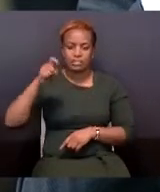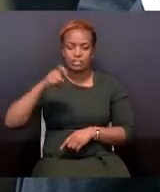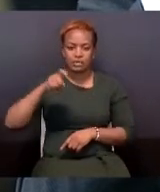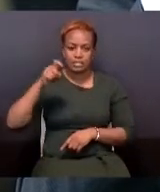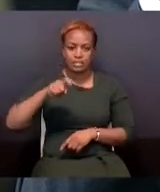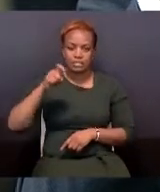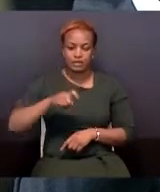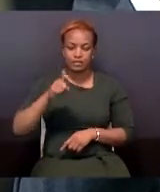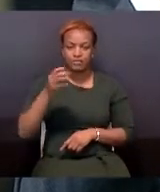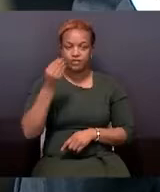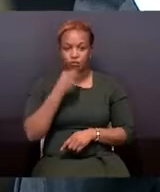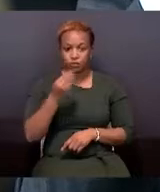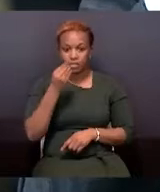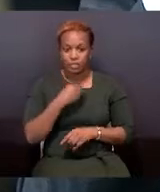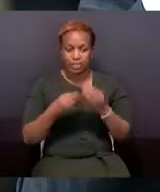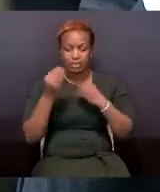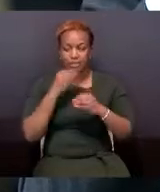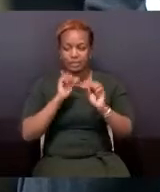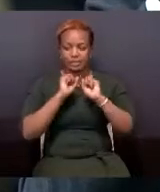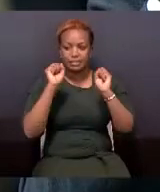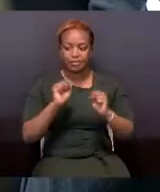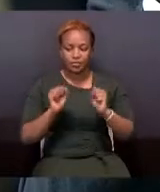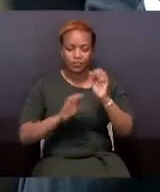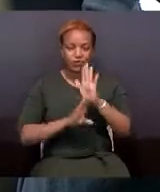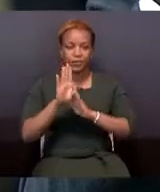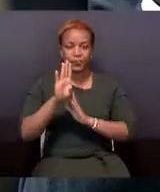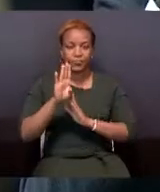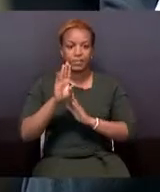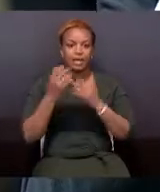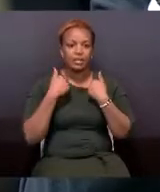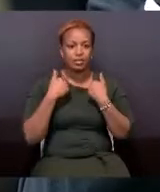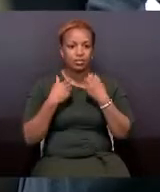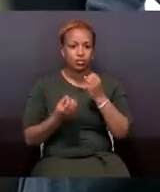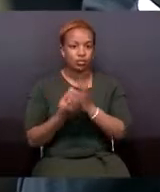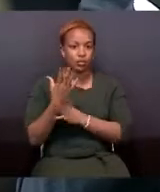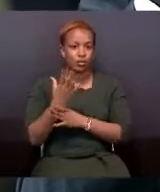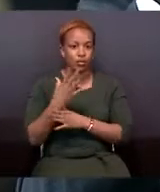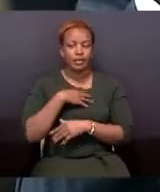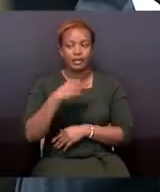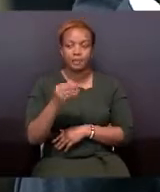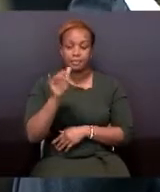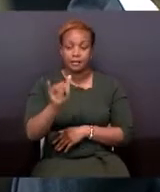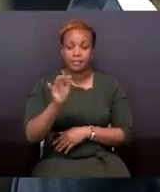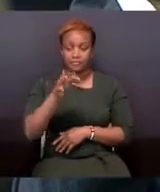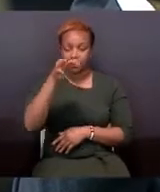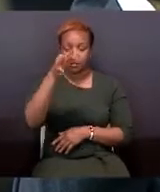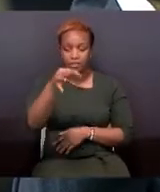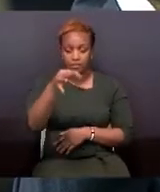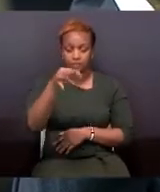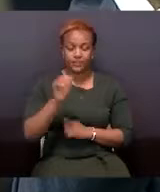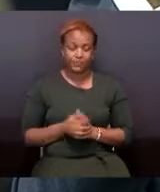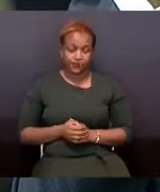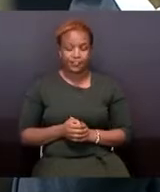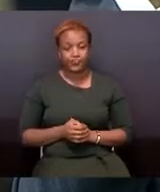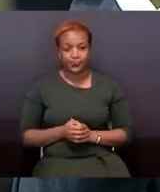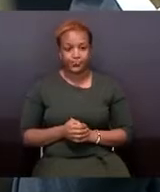the food systems have to develop, have to grow. That's the future. That's the world over.